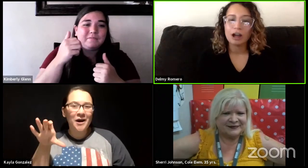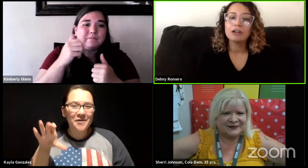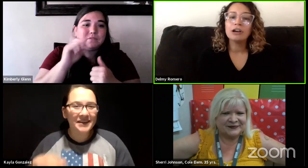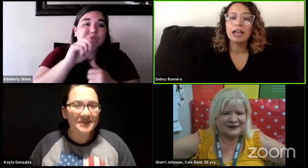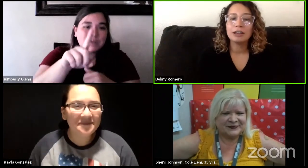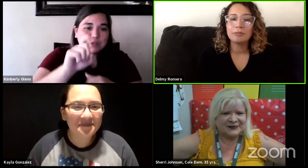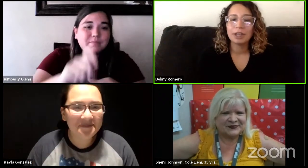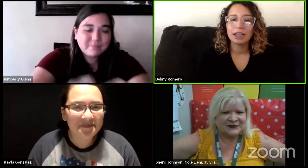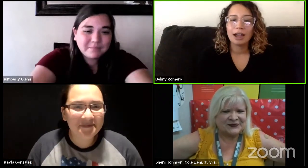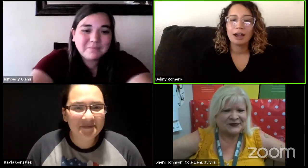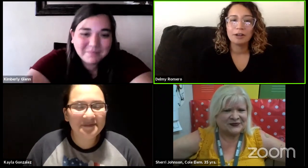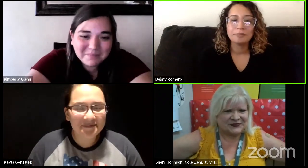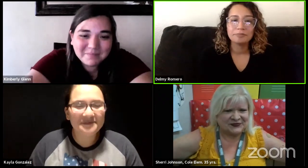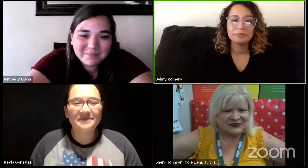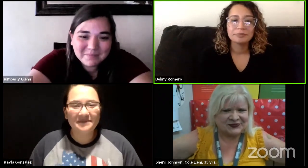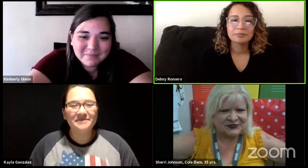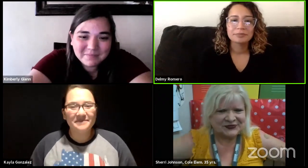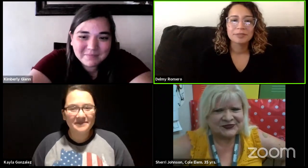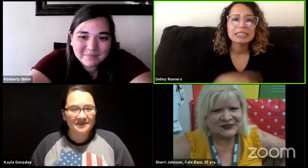So I'll go ahead and pick